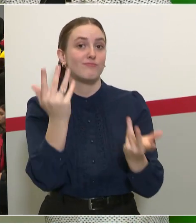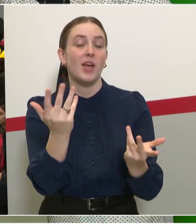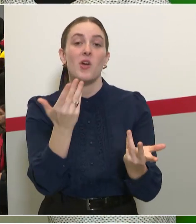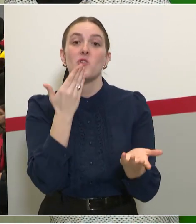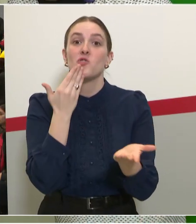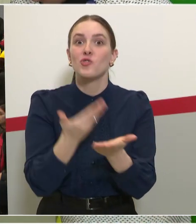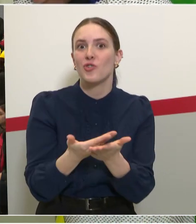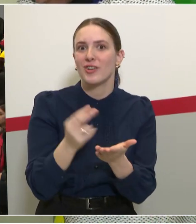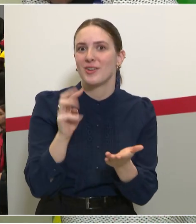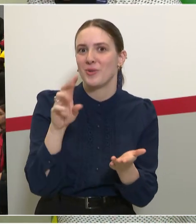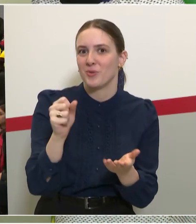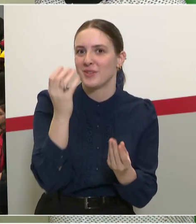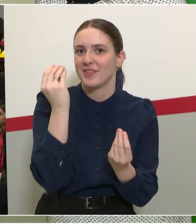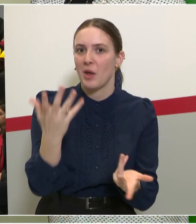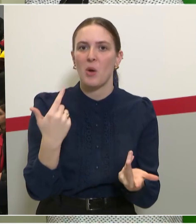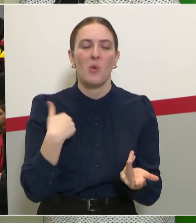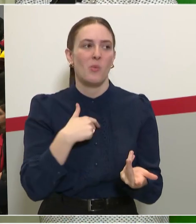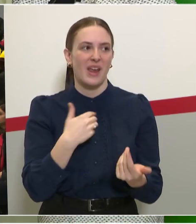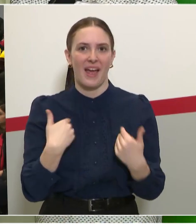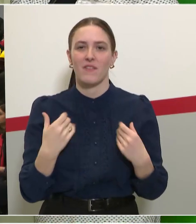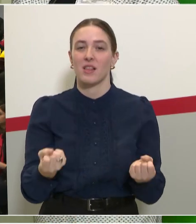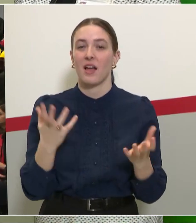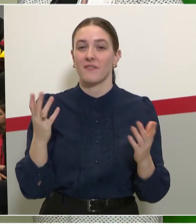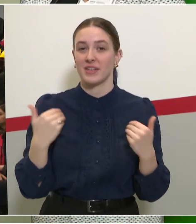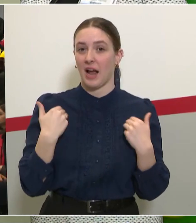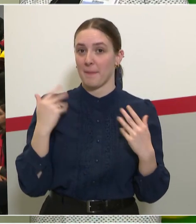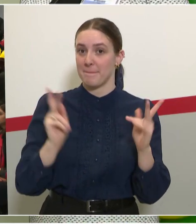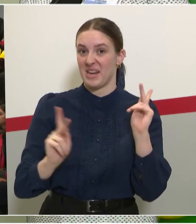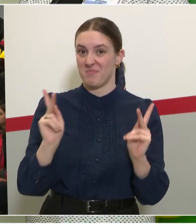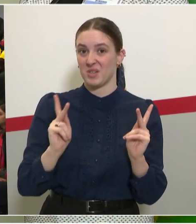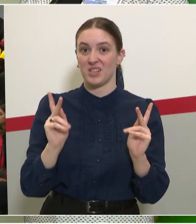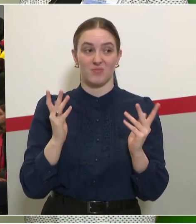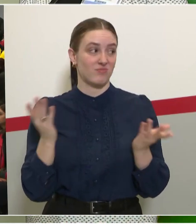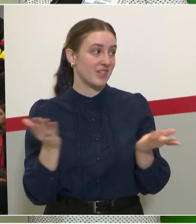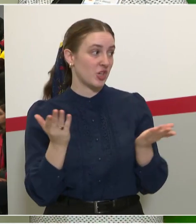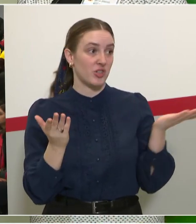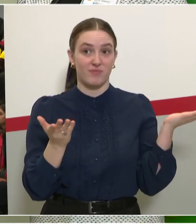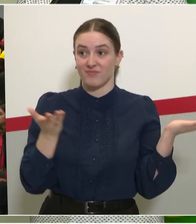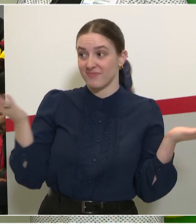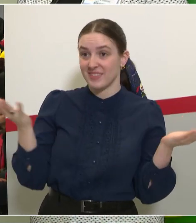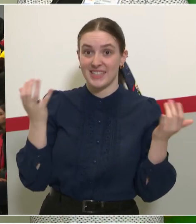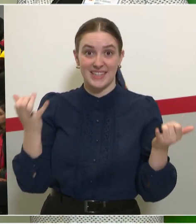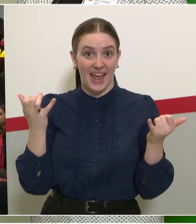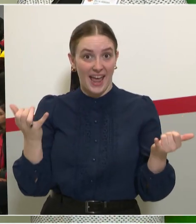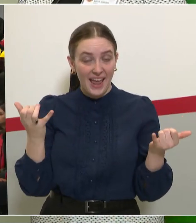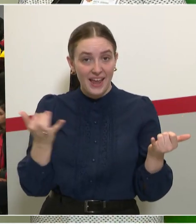we have a lot of young people standing behind me that are in this room today,